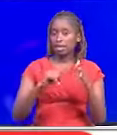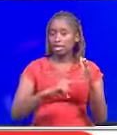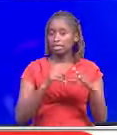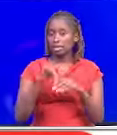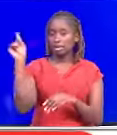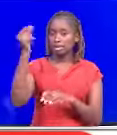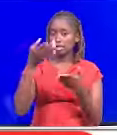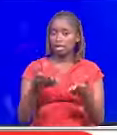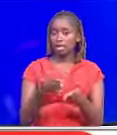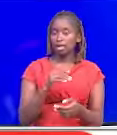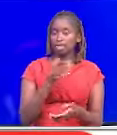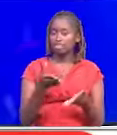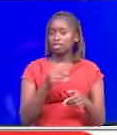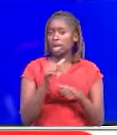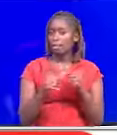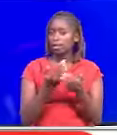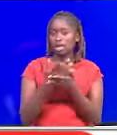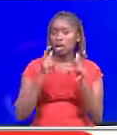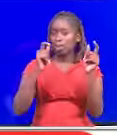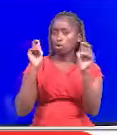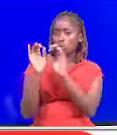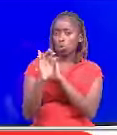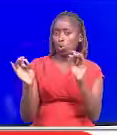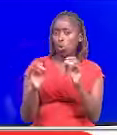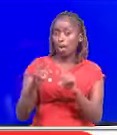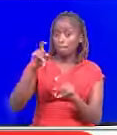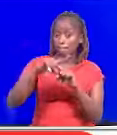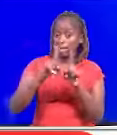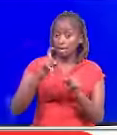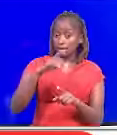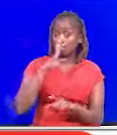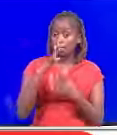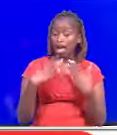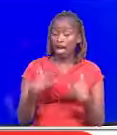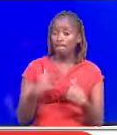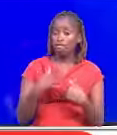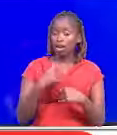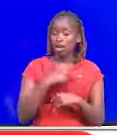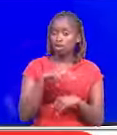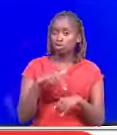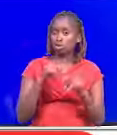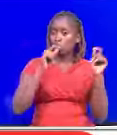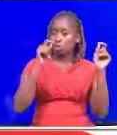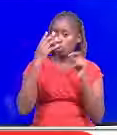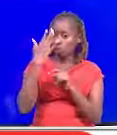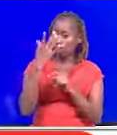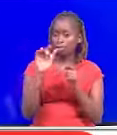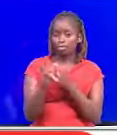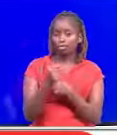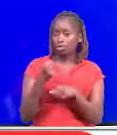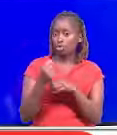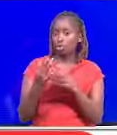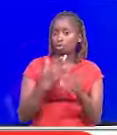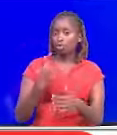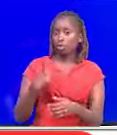media personalities. It should be a nationwide protest by every other citizen, because they cannot do what we do. We do it on